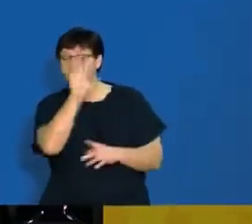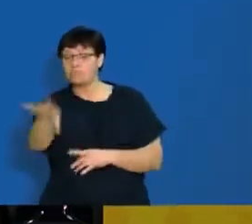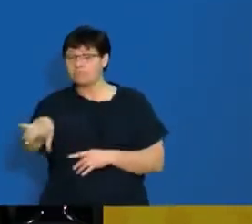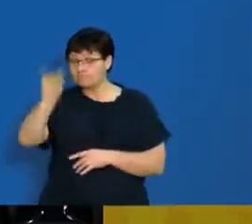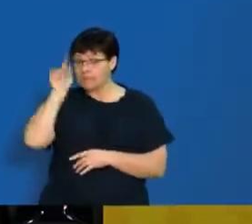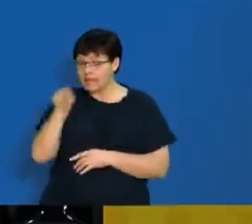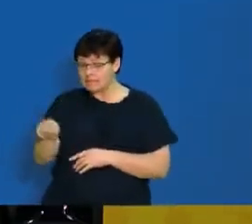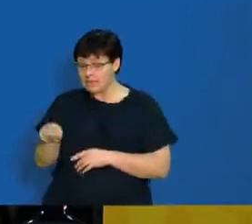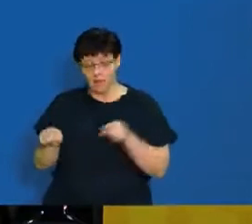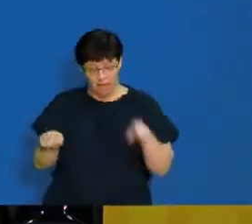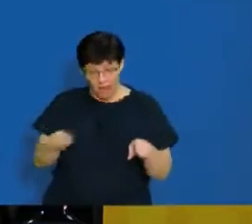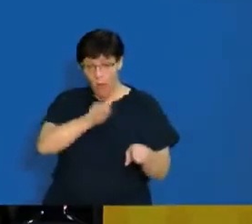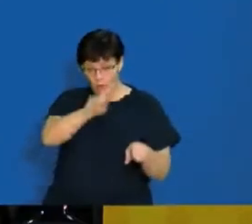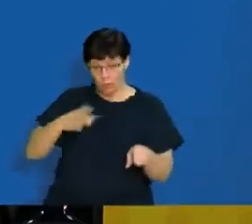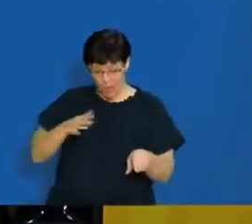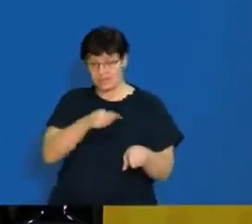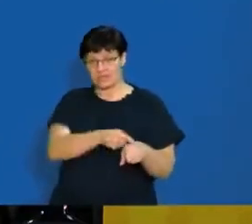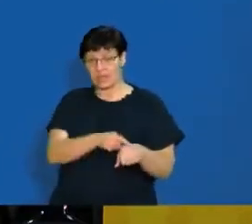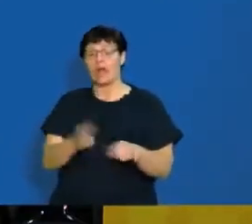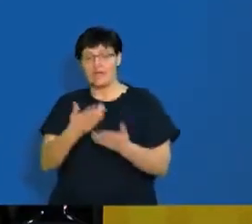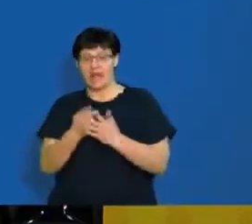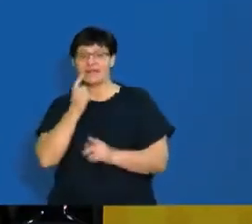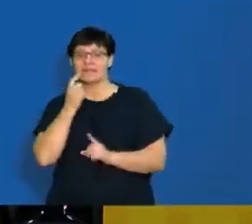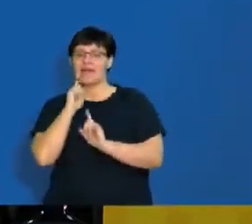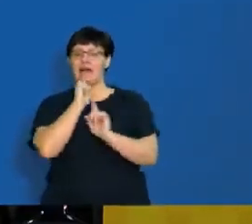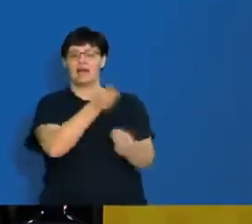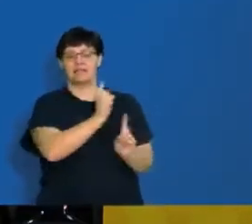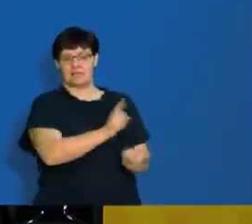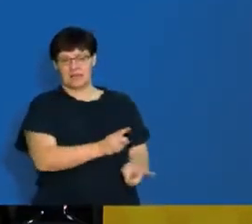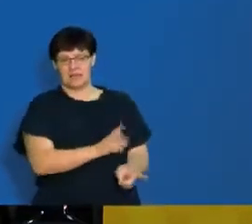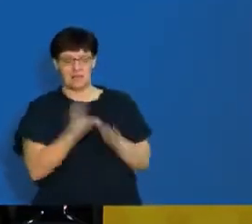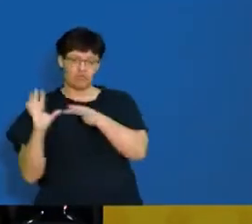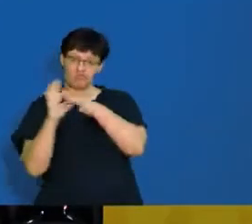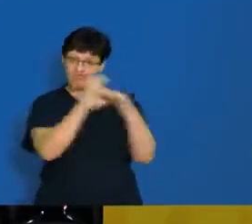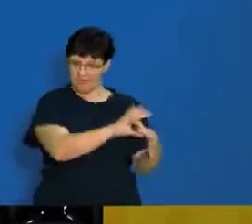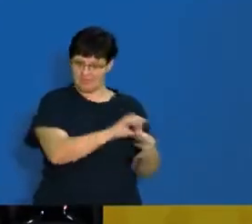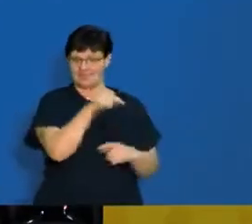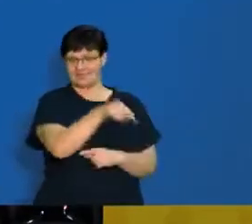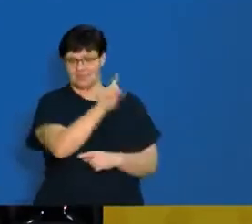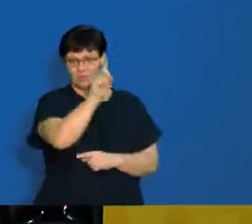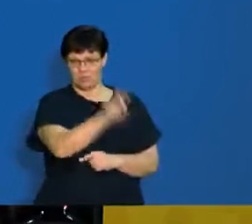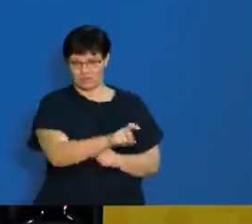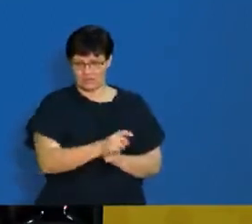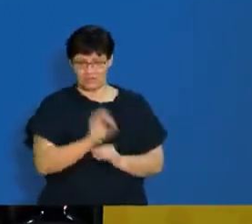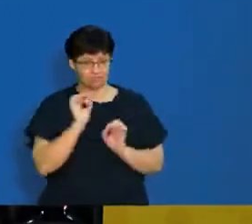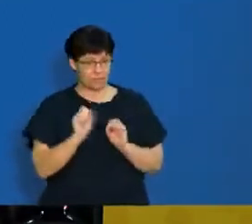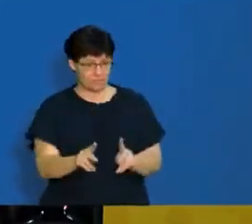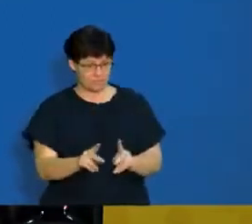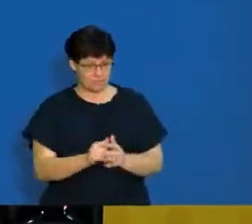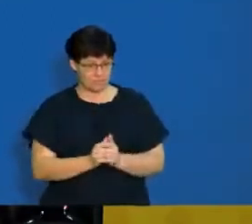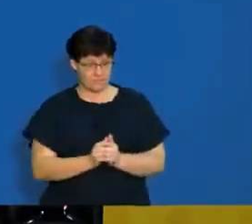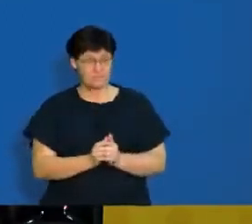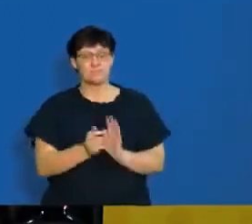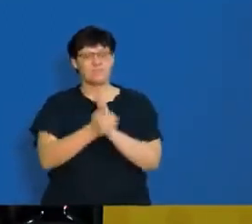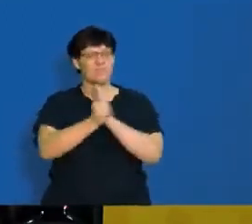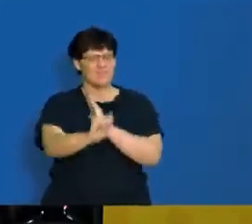select is the information that will help you answer that question. It is relevant to the question. Okay, so those are the